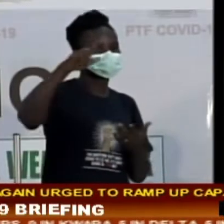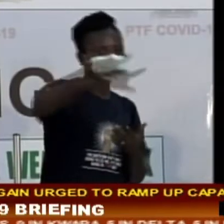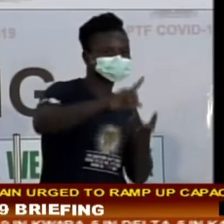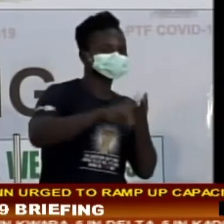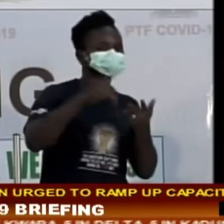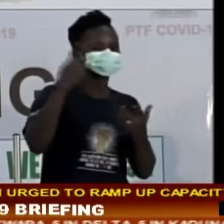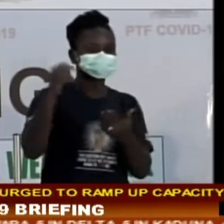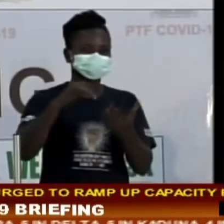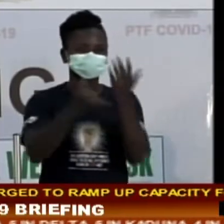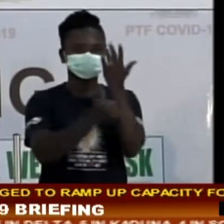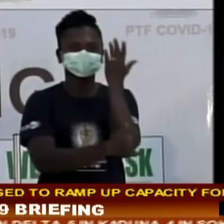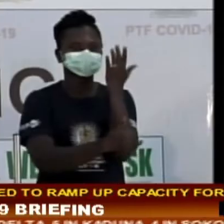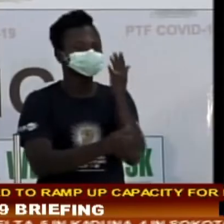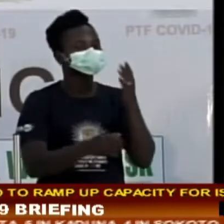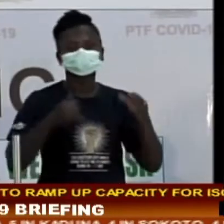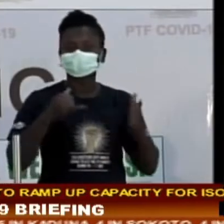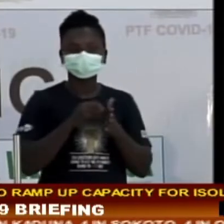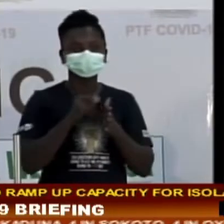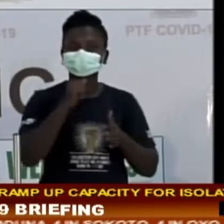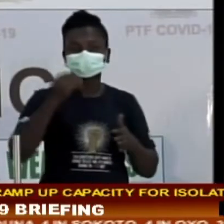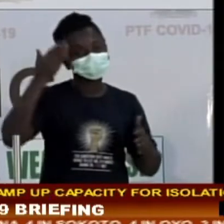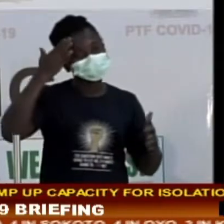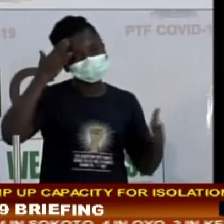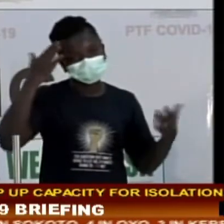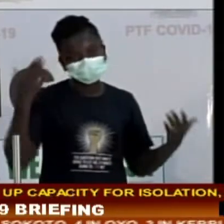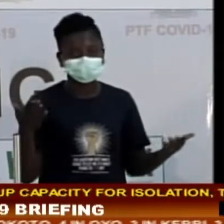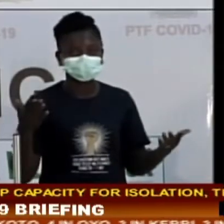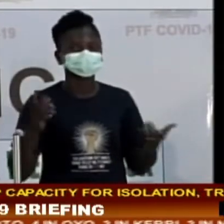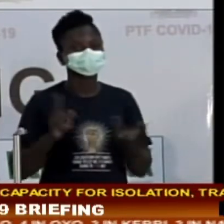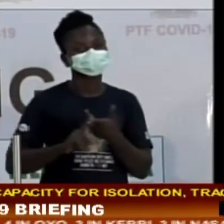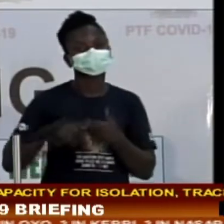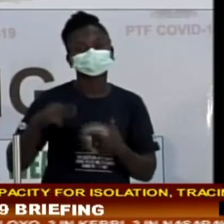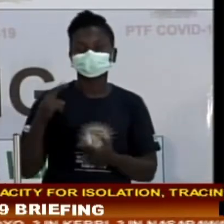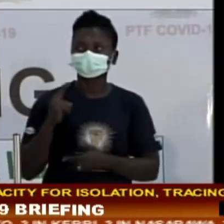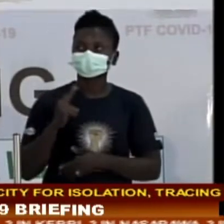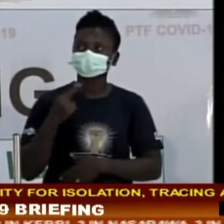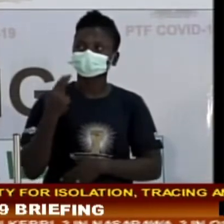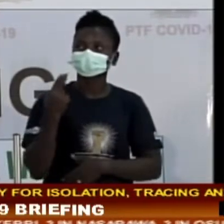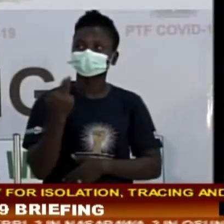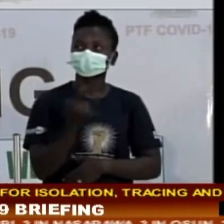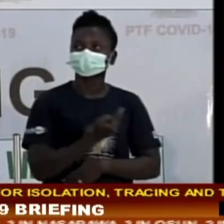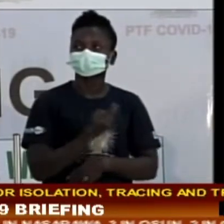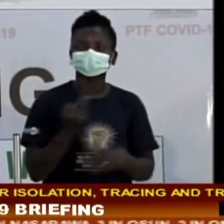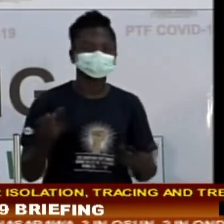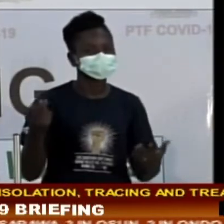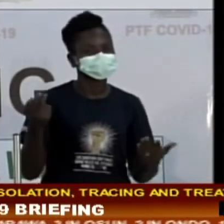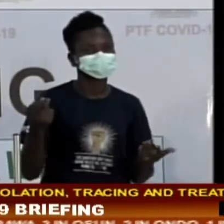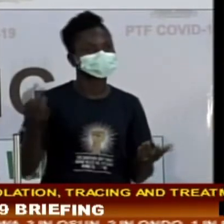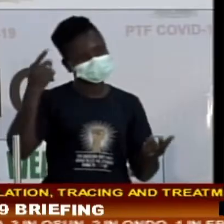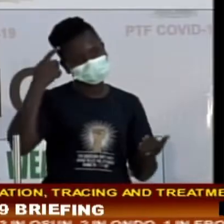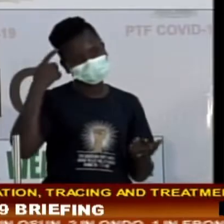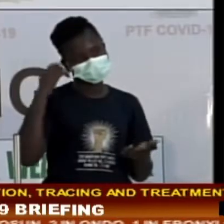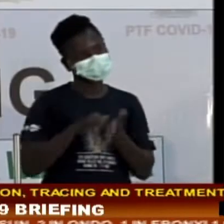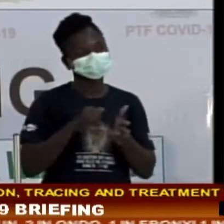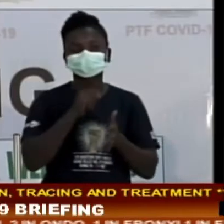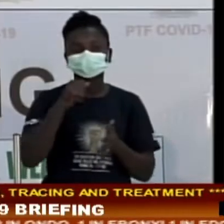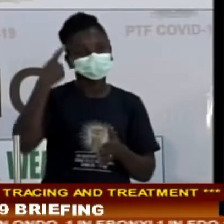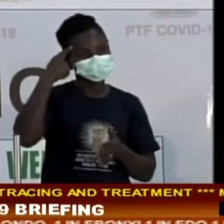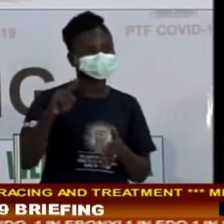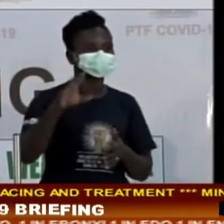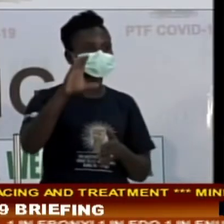and uh was not known uh uh uh to that country um for commercial flights